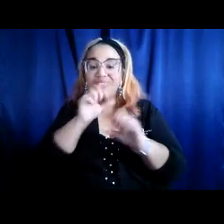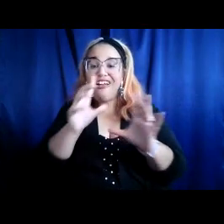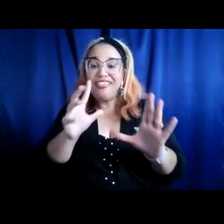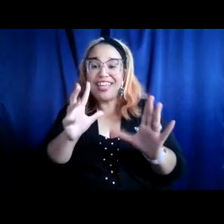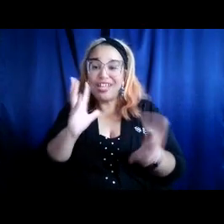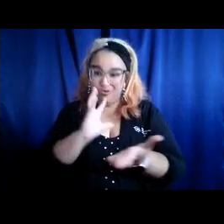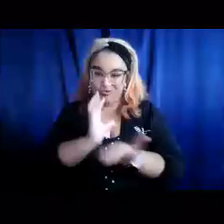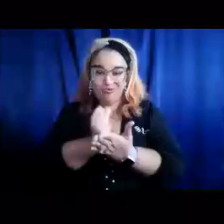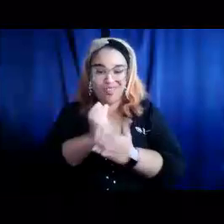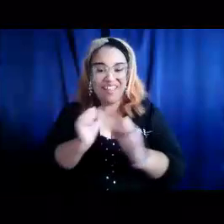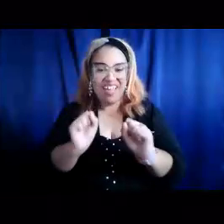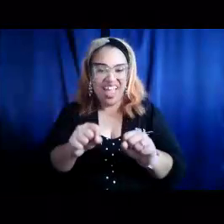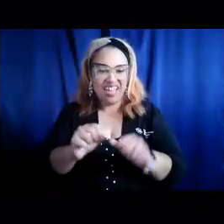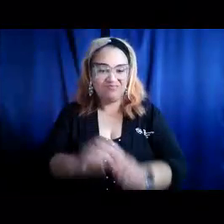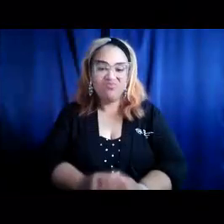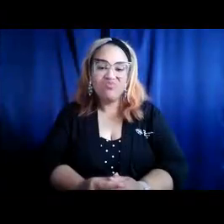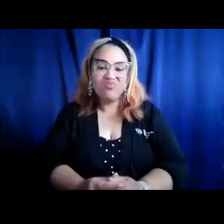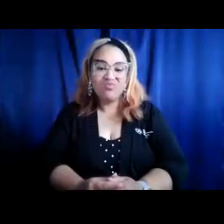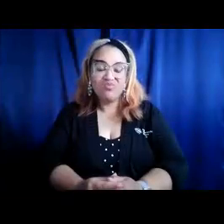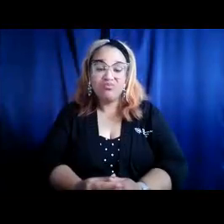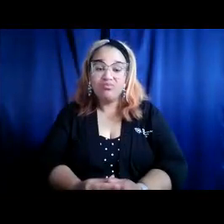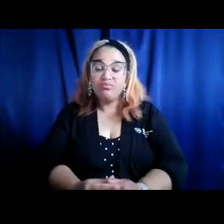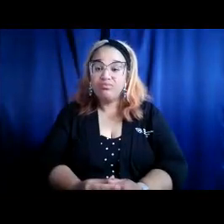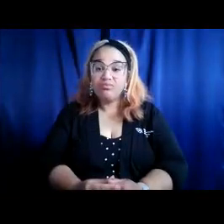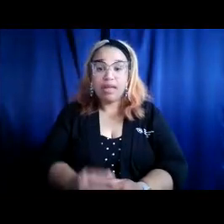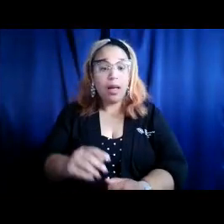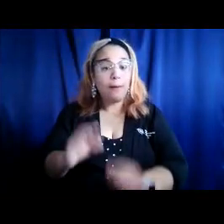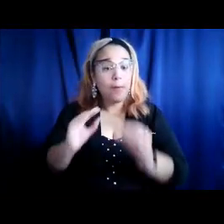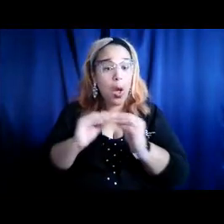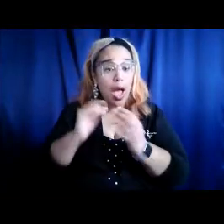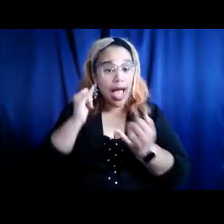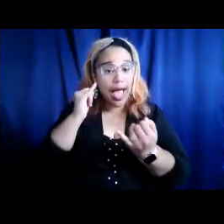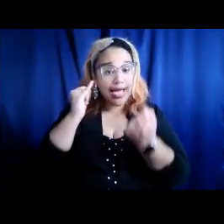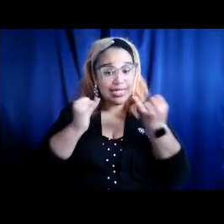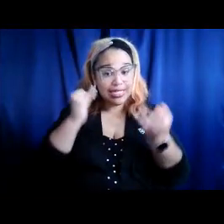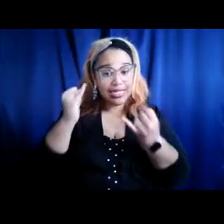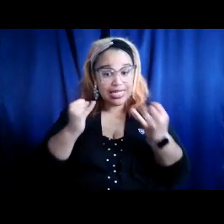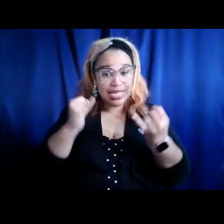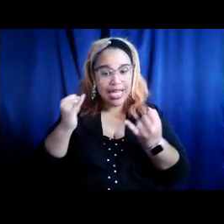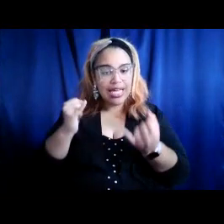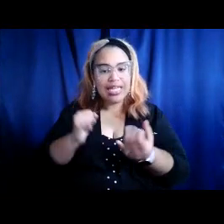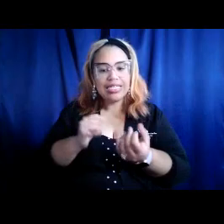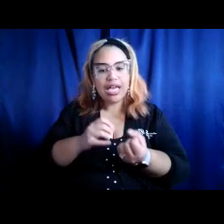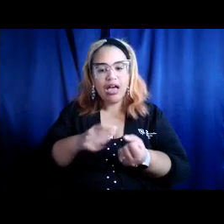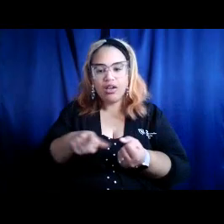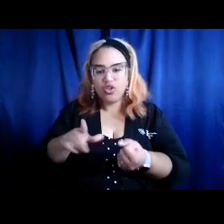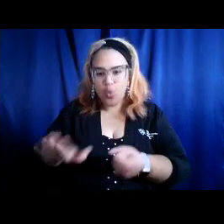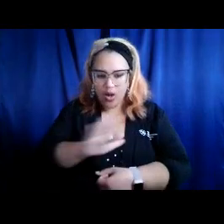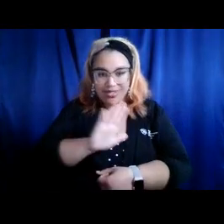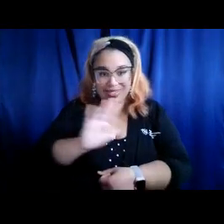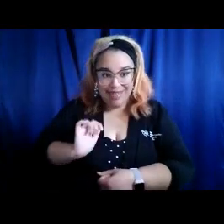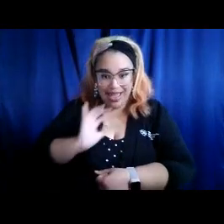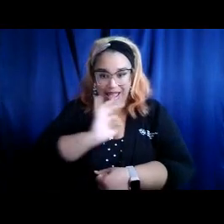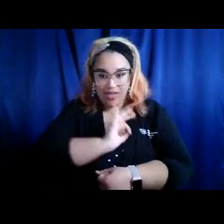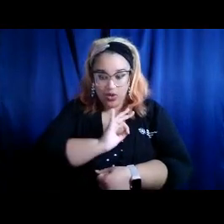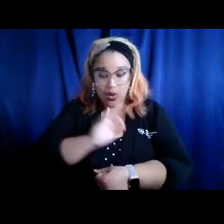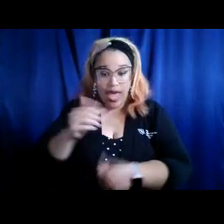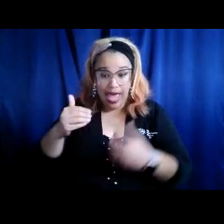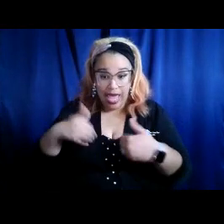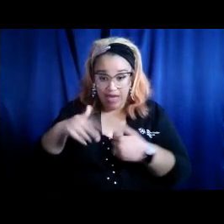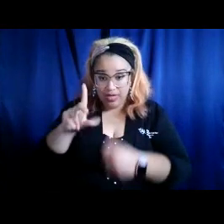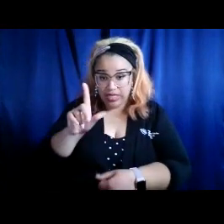a financial tool specifically designed for individuals with disabilities. They allow eligible employees to save and